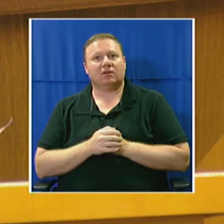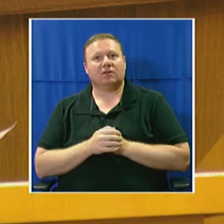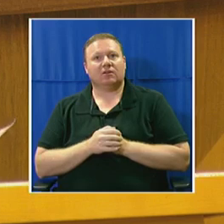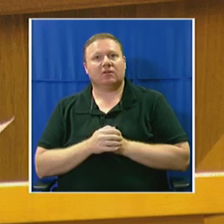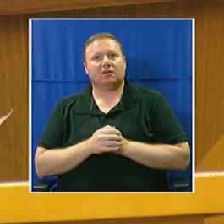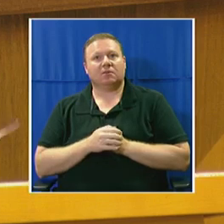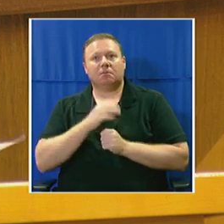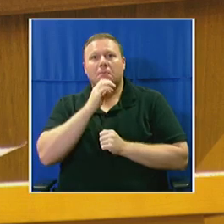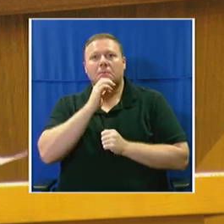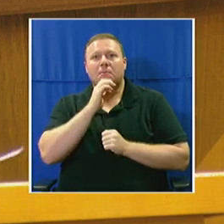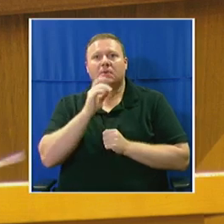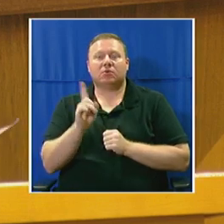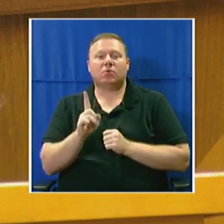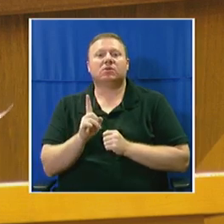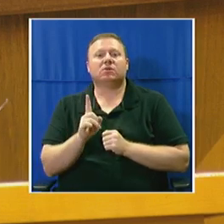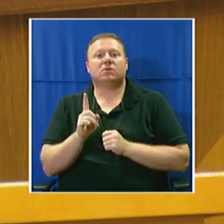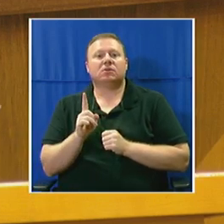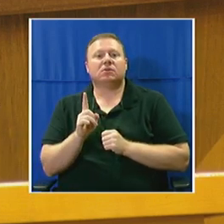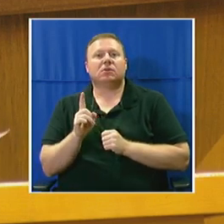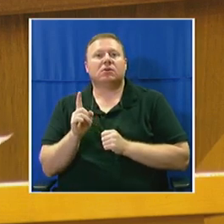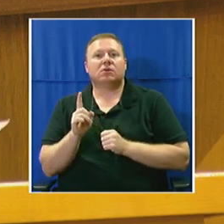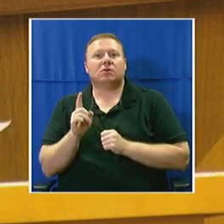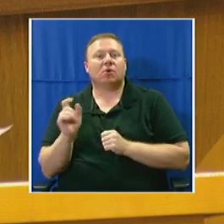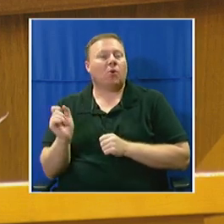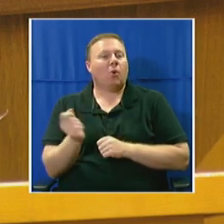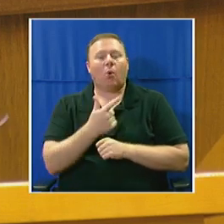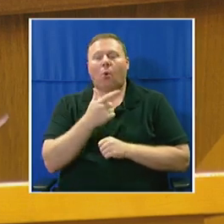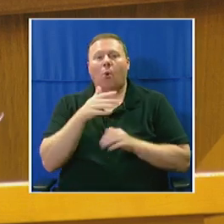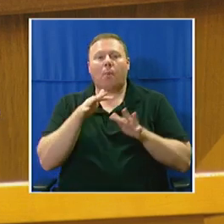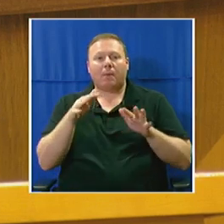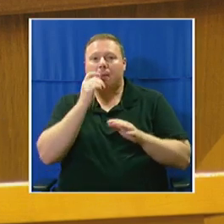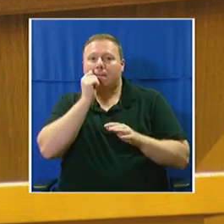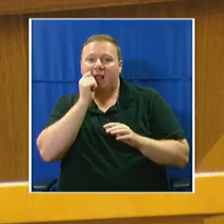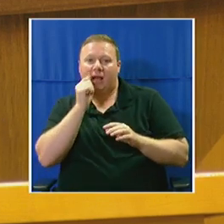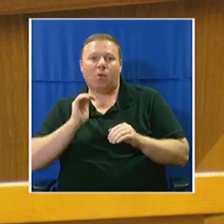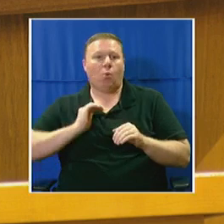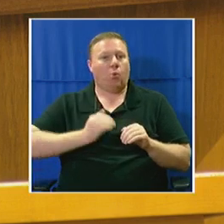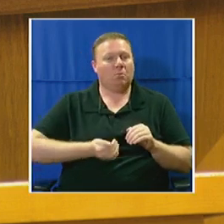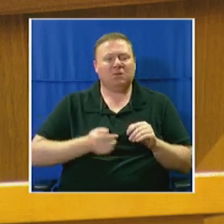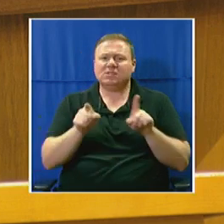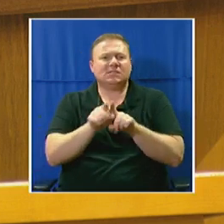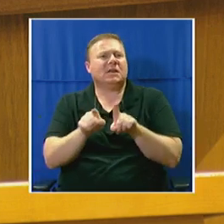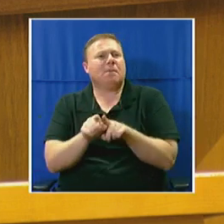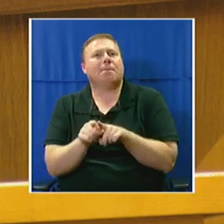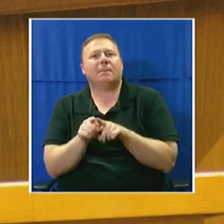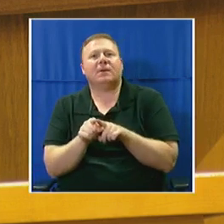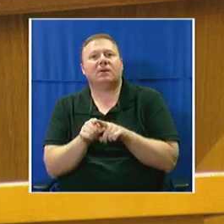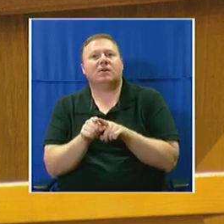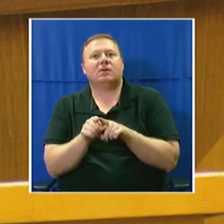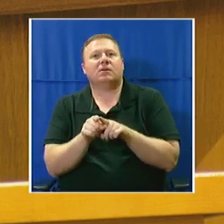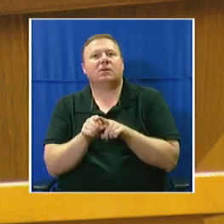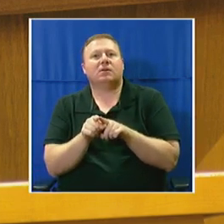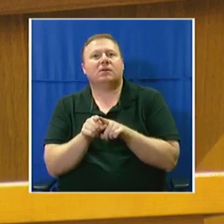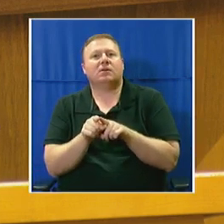all human beings have the same same physical and body organs which